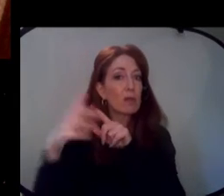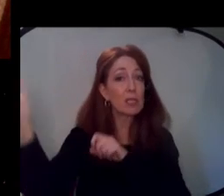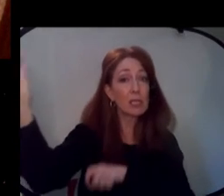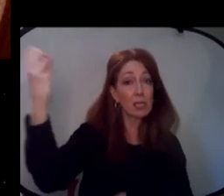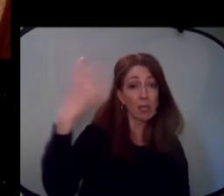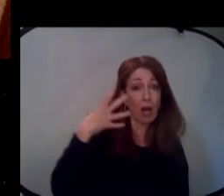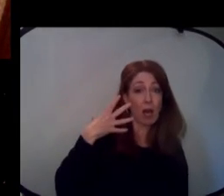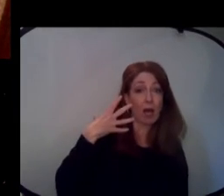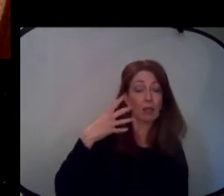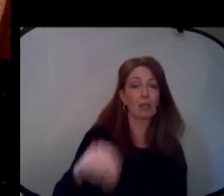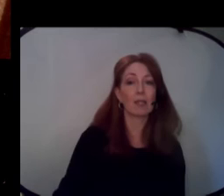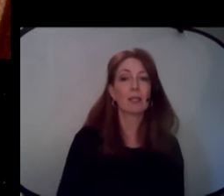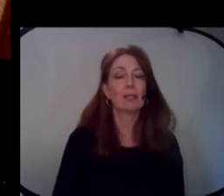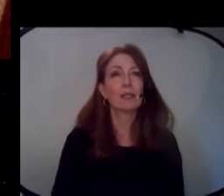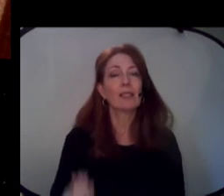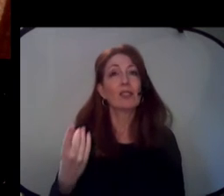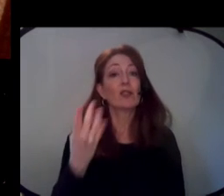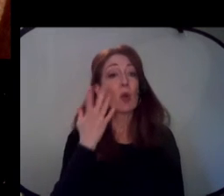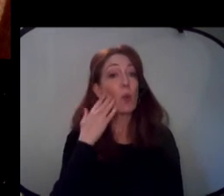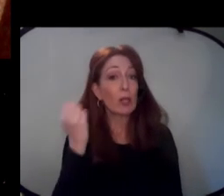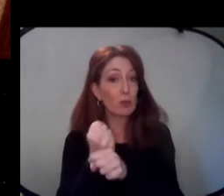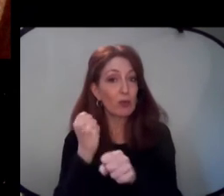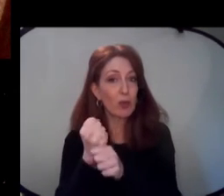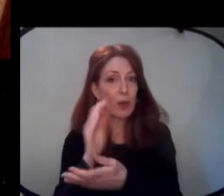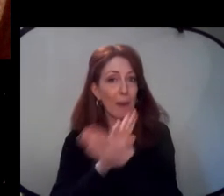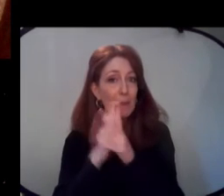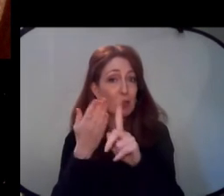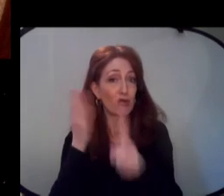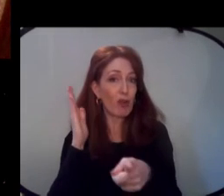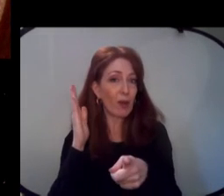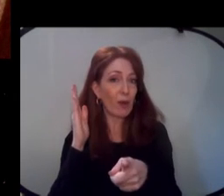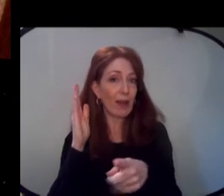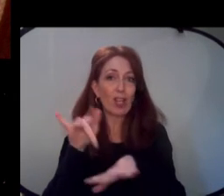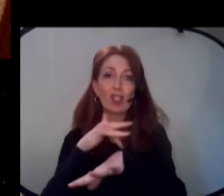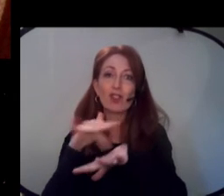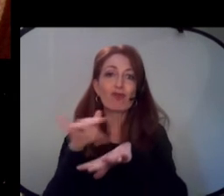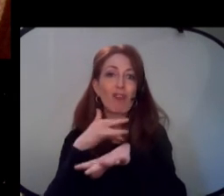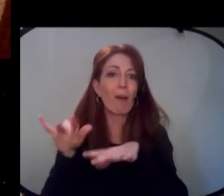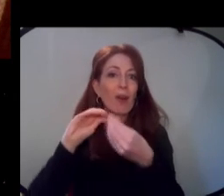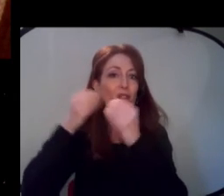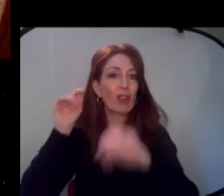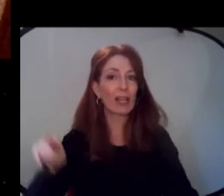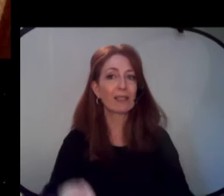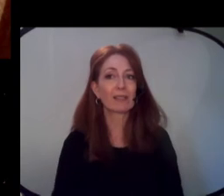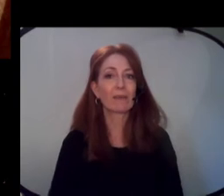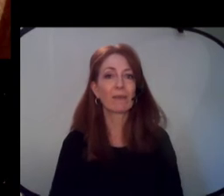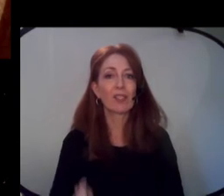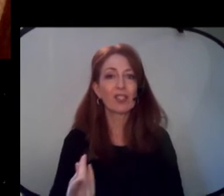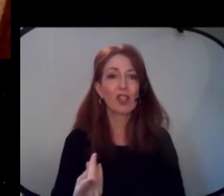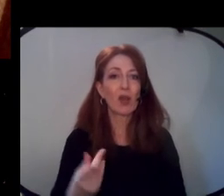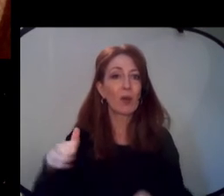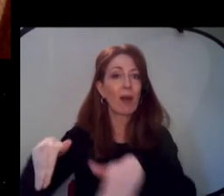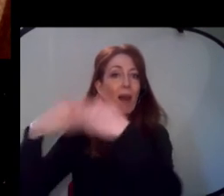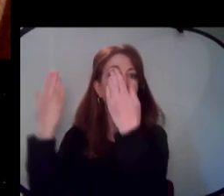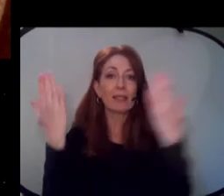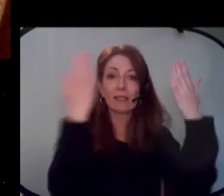instantly creates much more drama amongst the characters because you get this this great interplay of light and dark. And as you mentioned, it's called